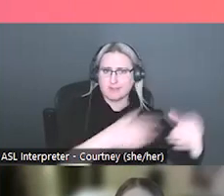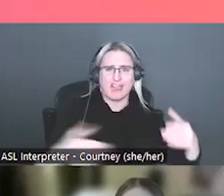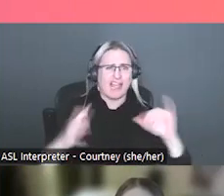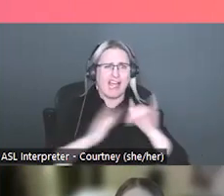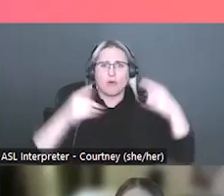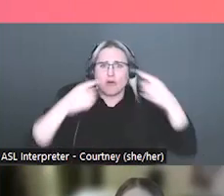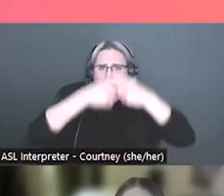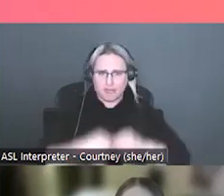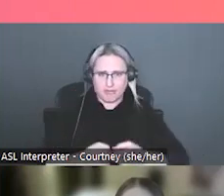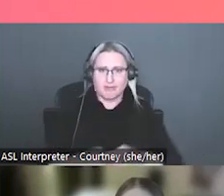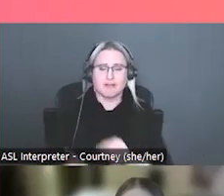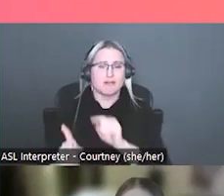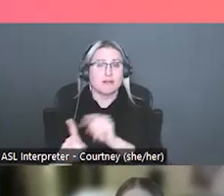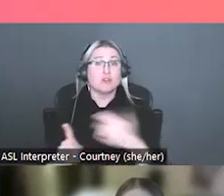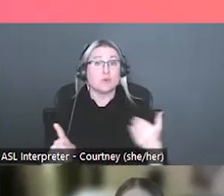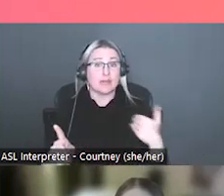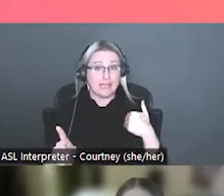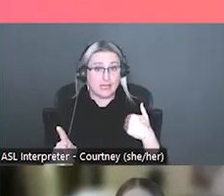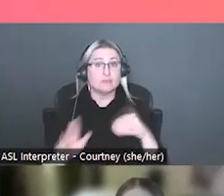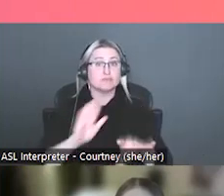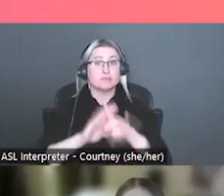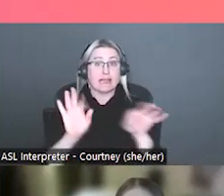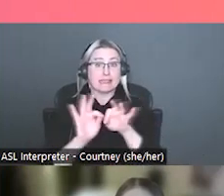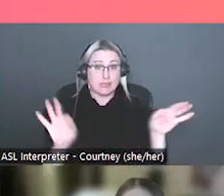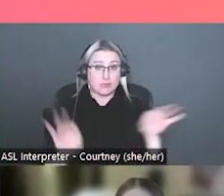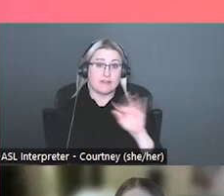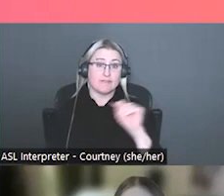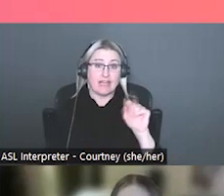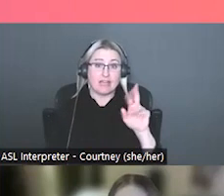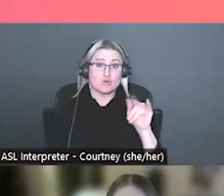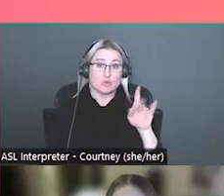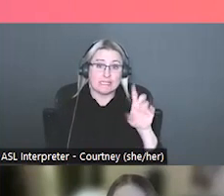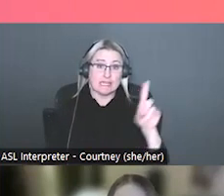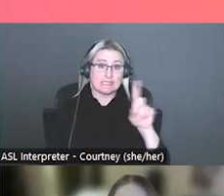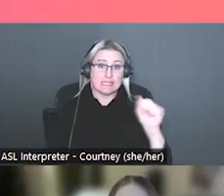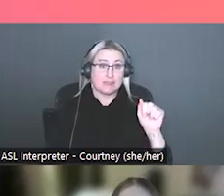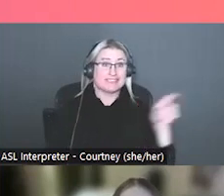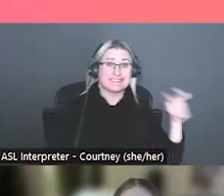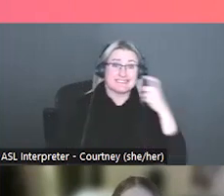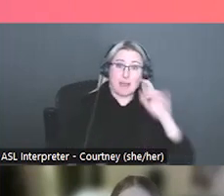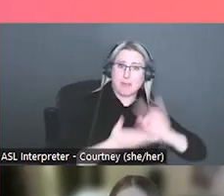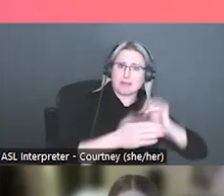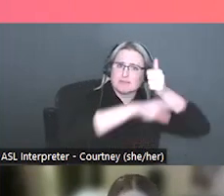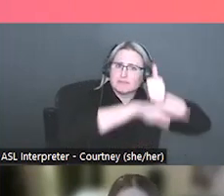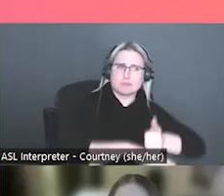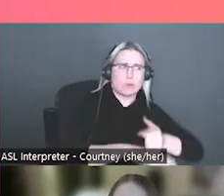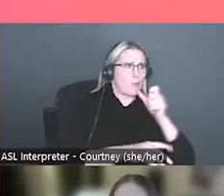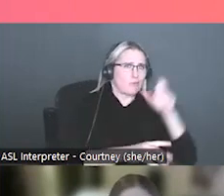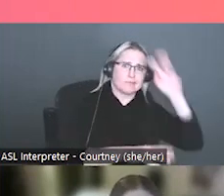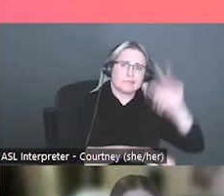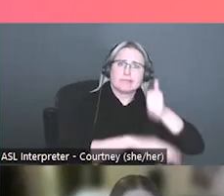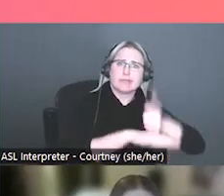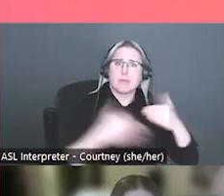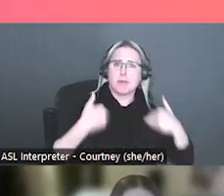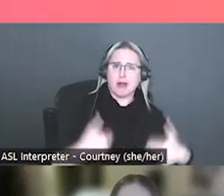fat, racialized, disabled people as a way of subverting these biomedical models that have created different bodies and peoples